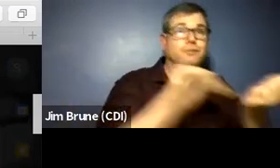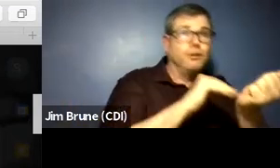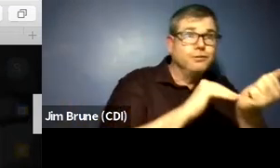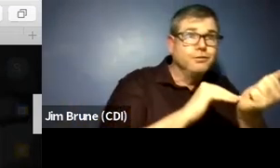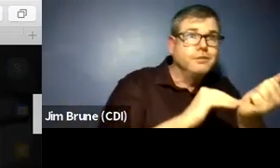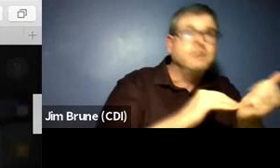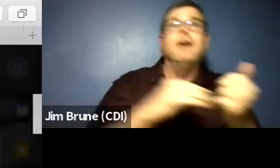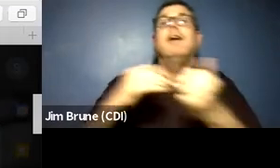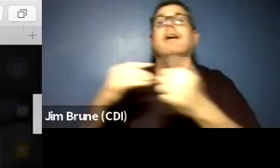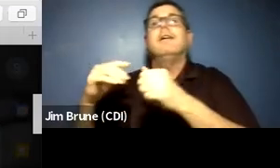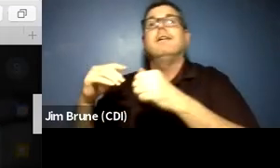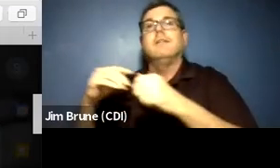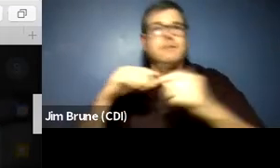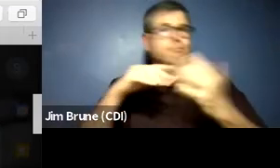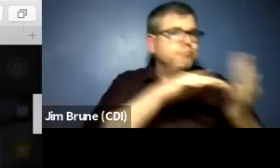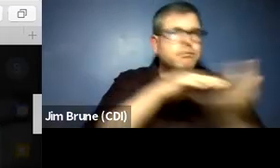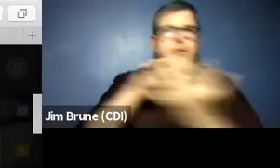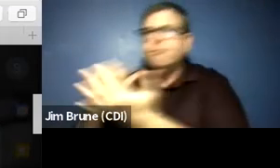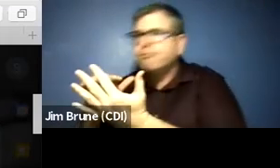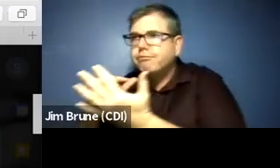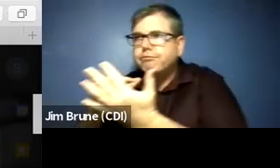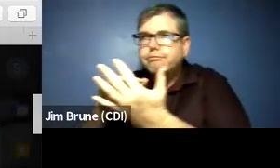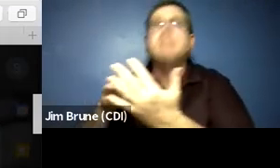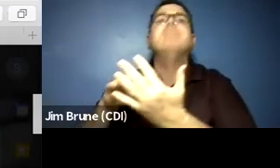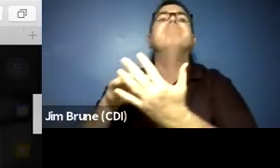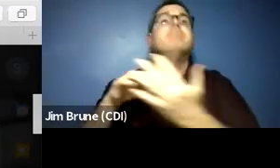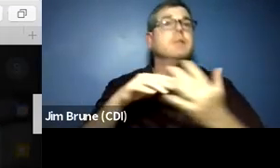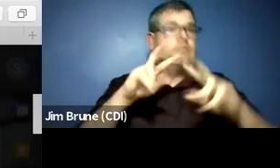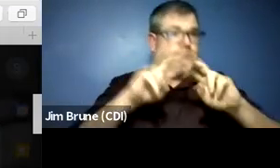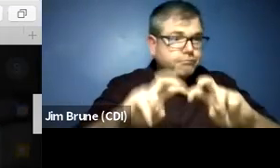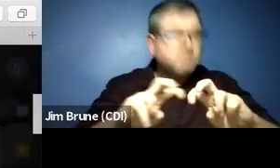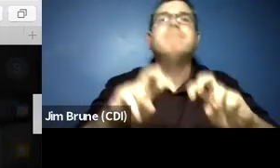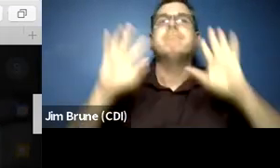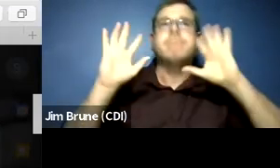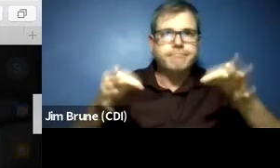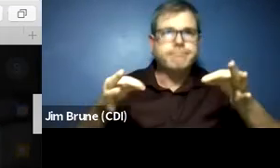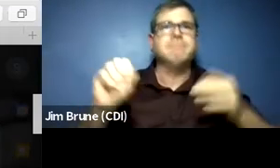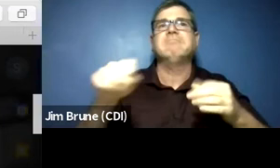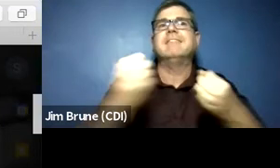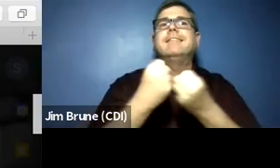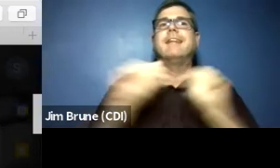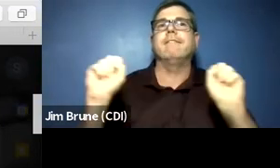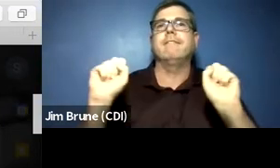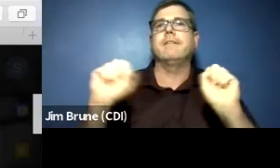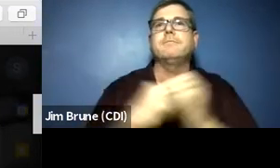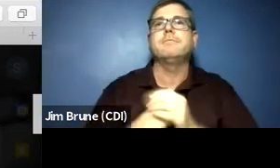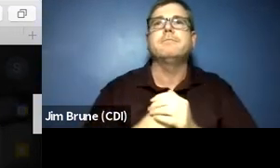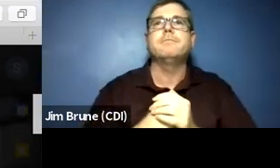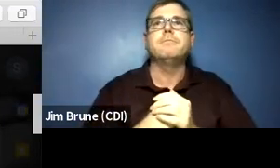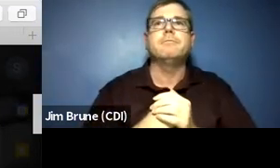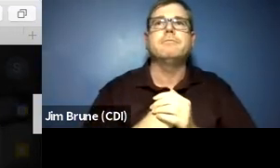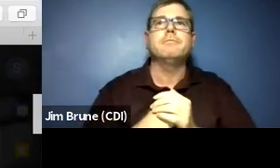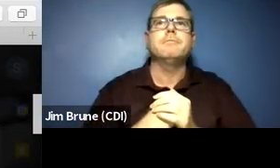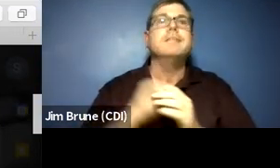done through prioritizing the work and leveraging new scientific technology. The other thing that we leveraged